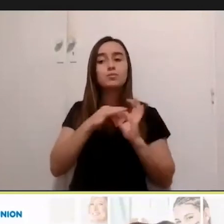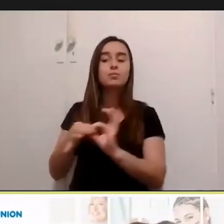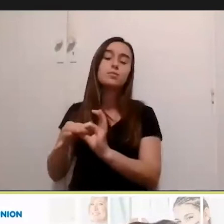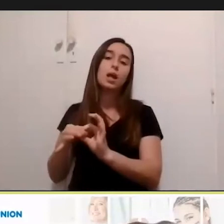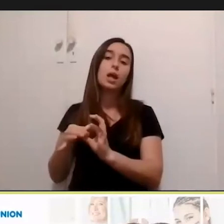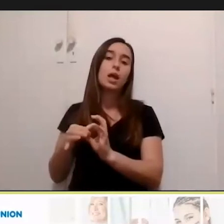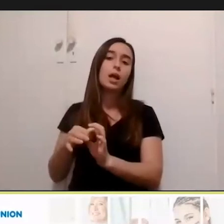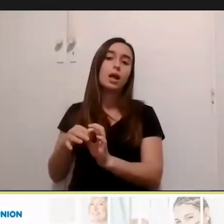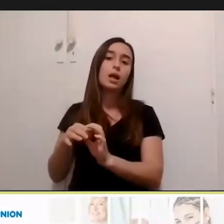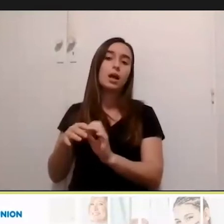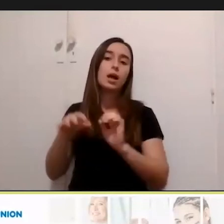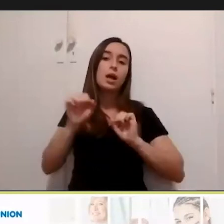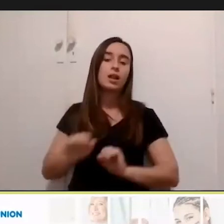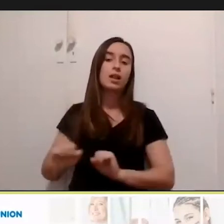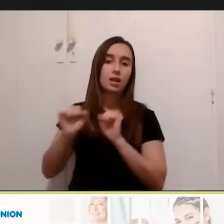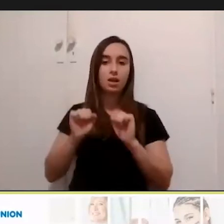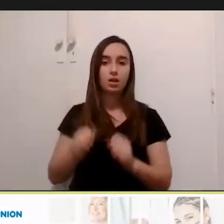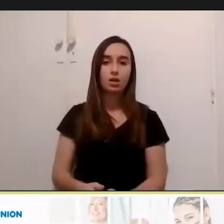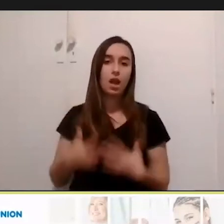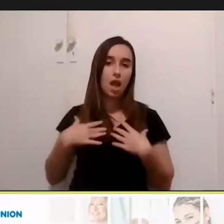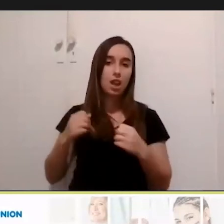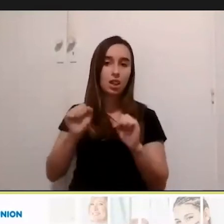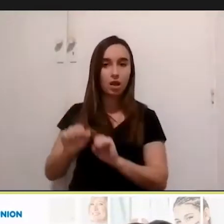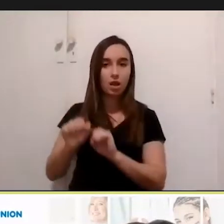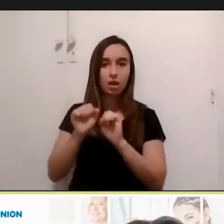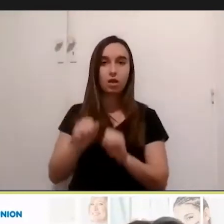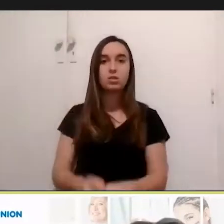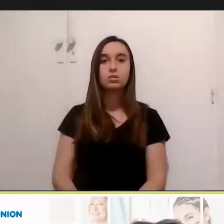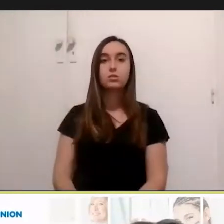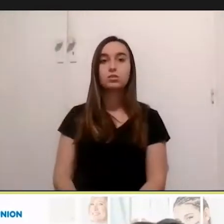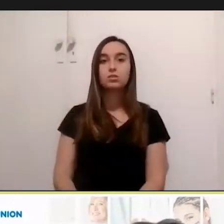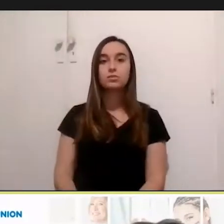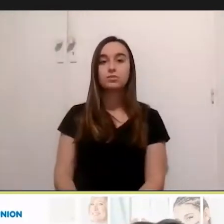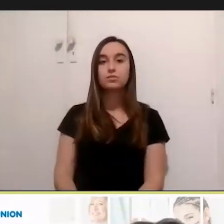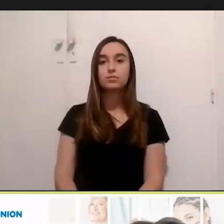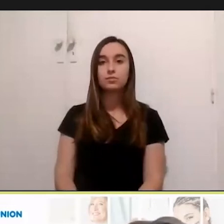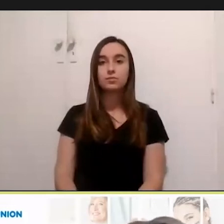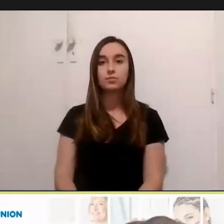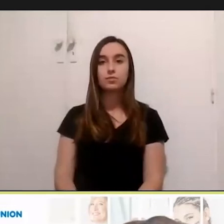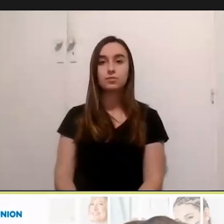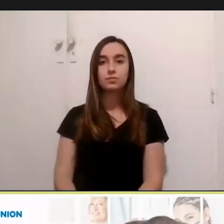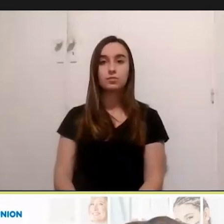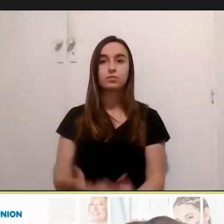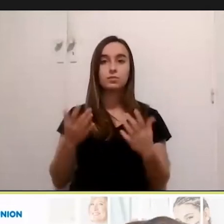which means the main assets from this report is analysis of